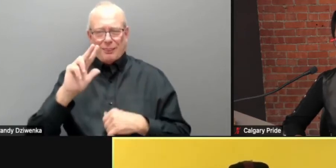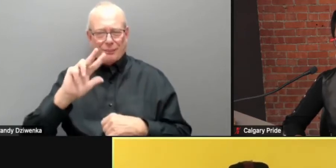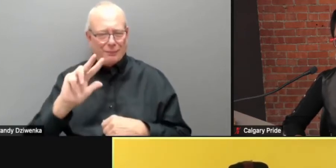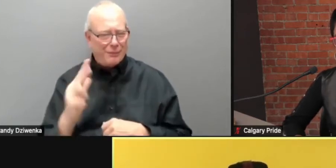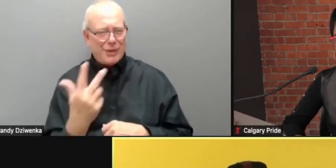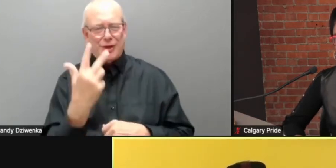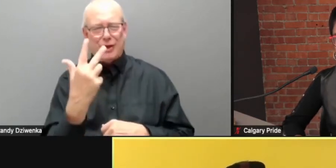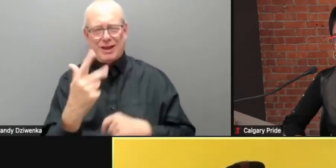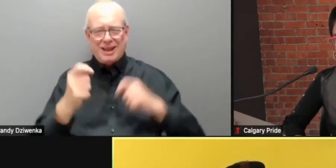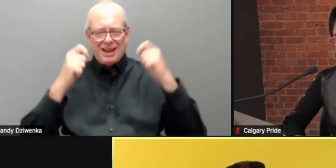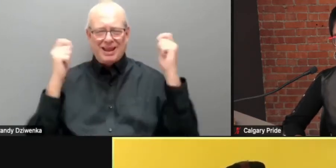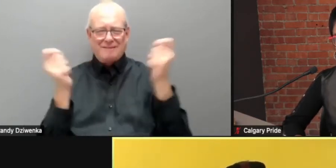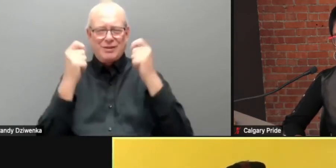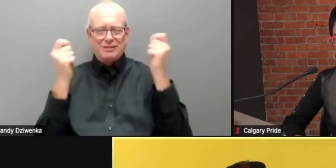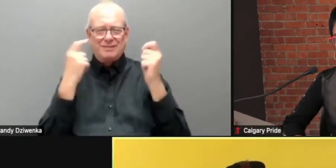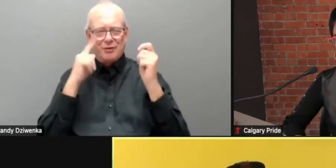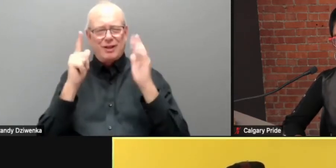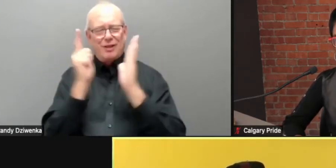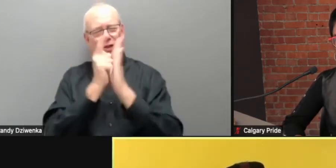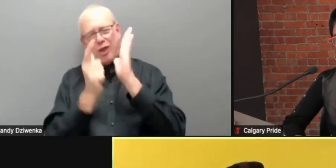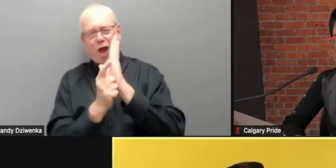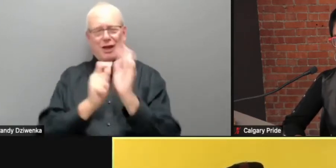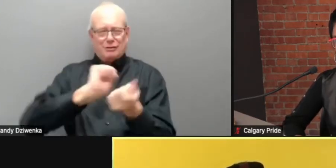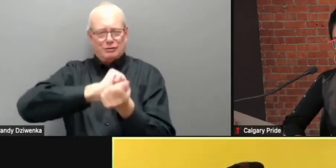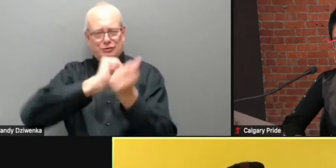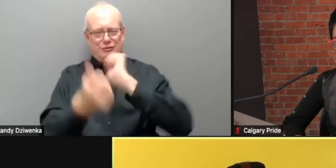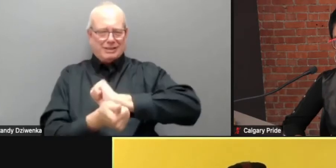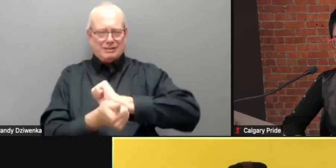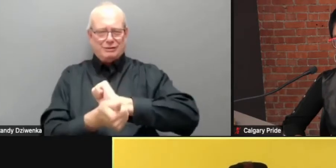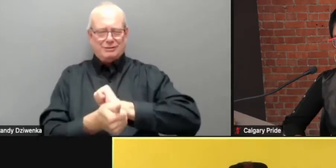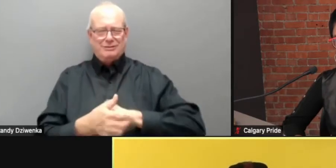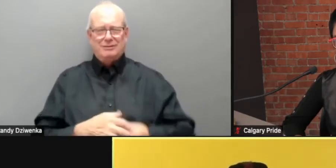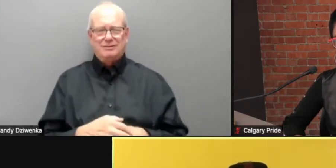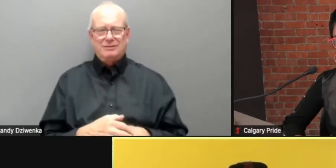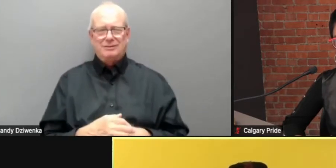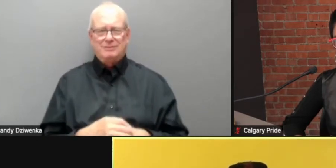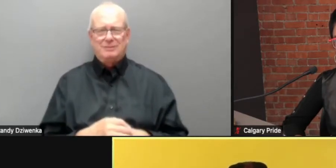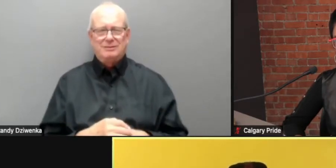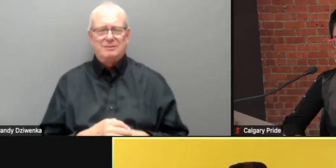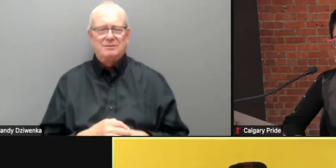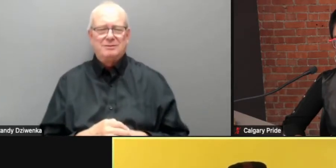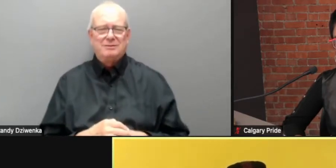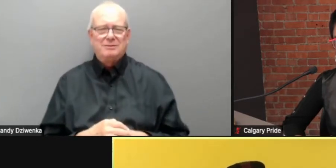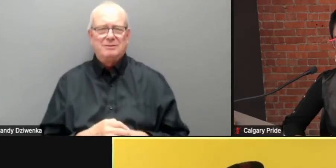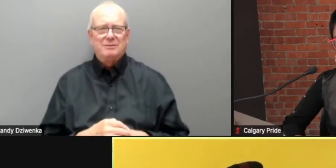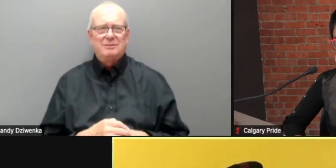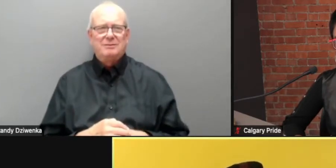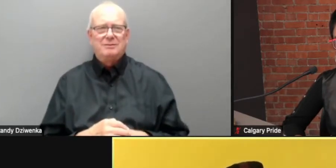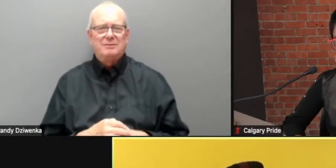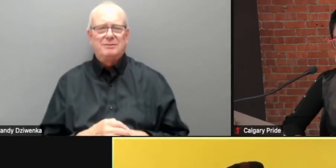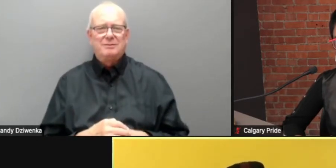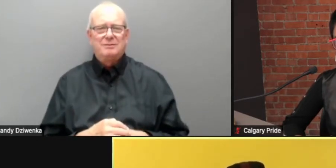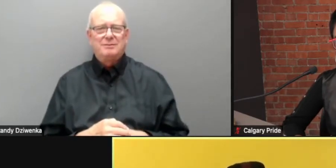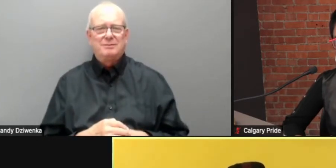so the big change which I think has happened is that we have managed to get a lot